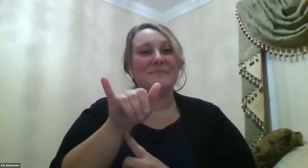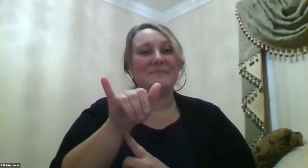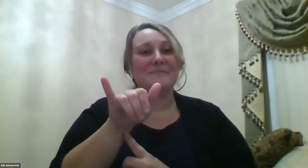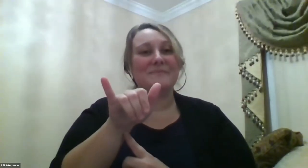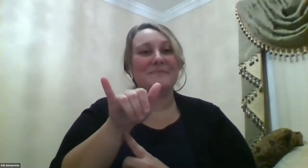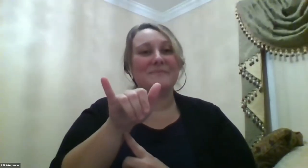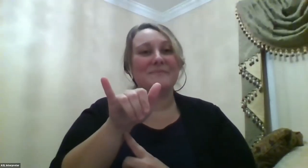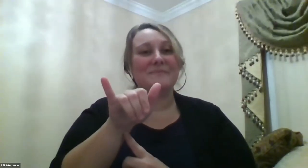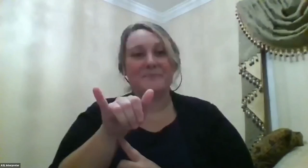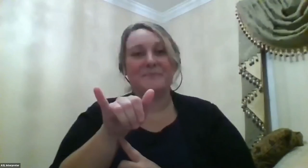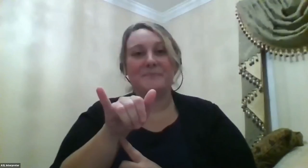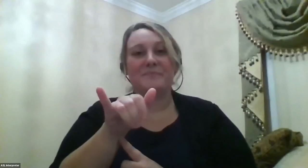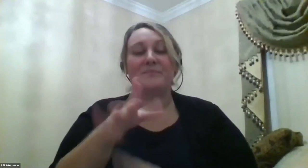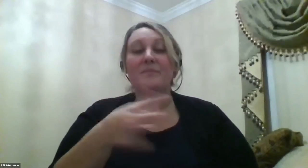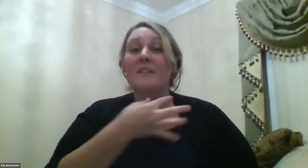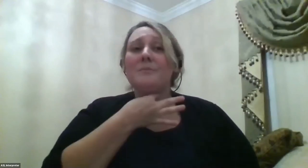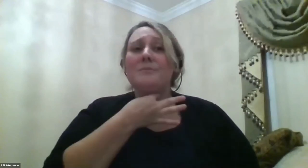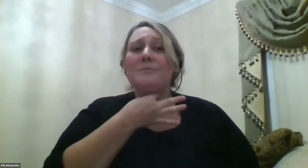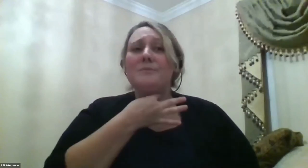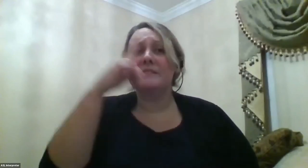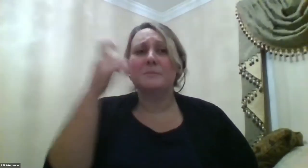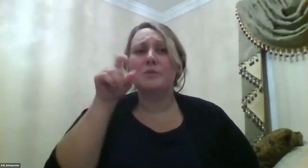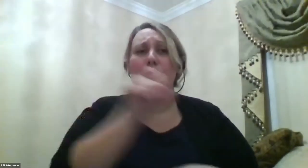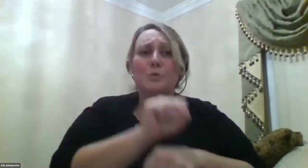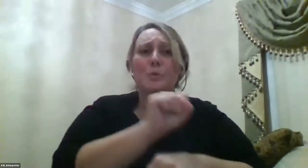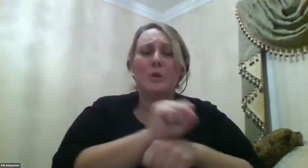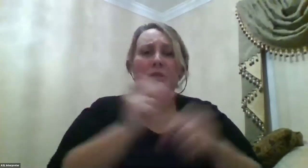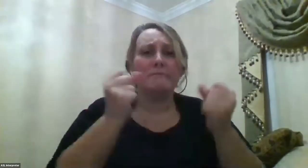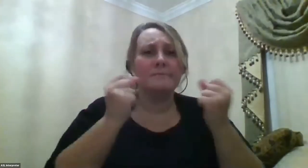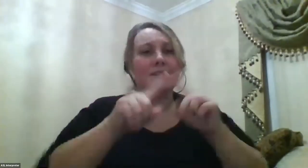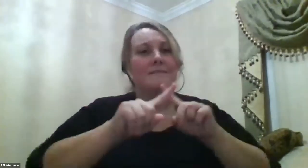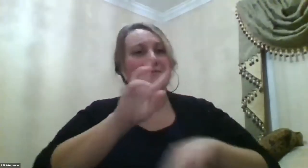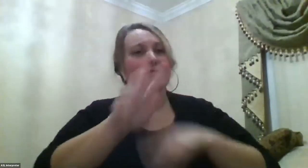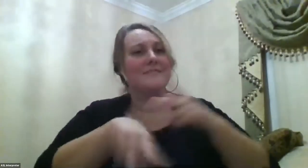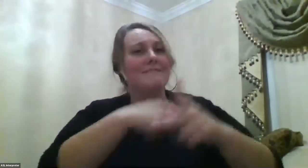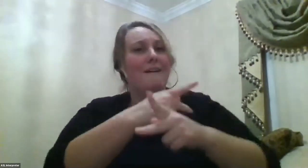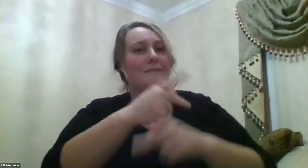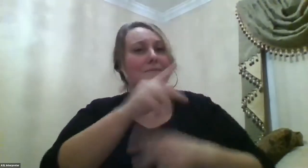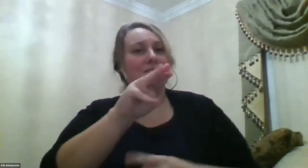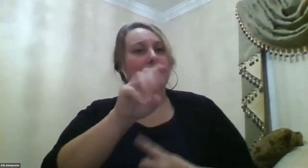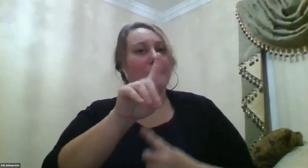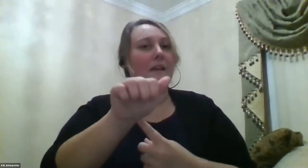in addition to works on paper, what made, what motivates you to pivot from one medium to another?